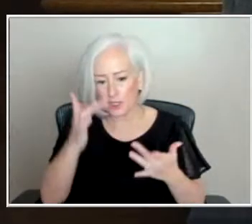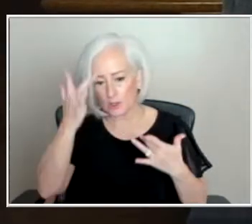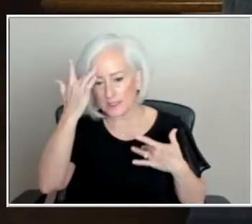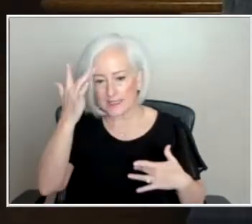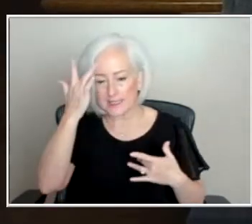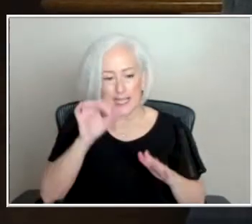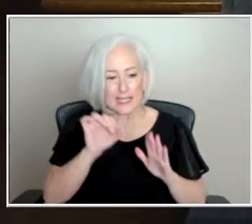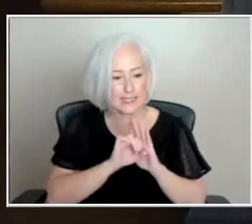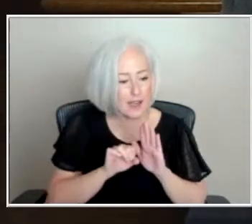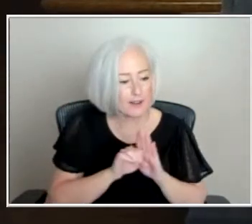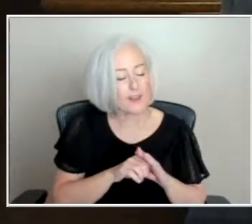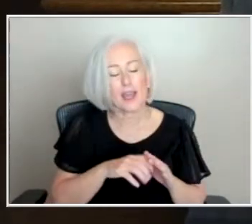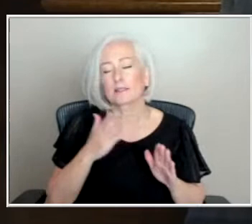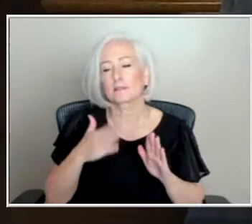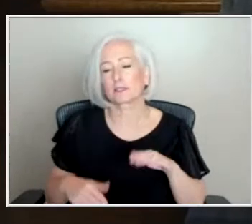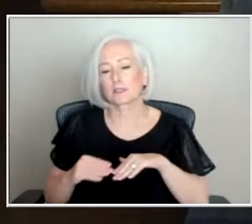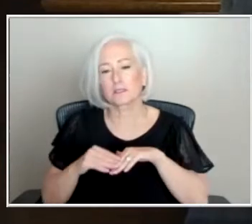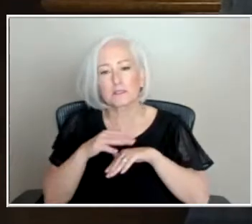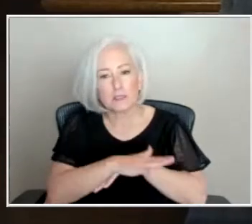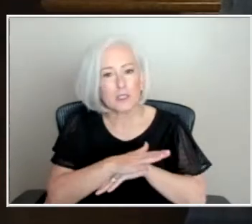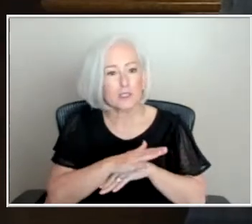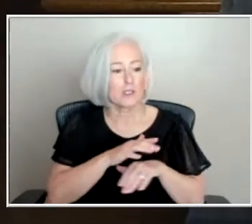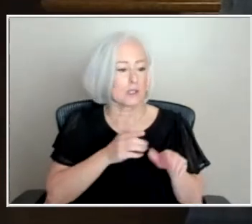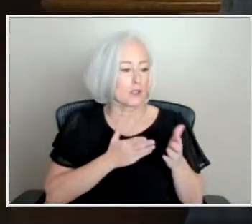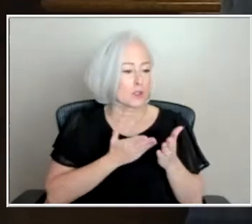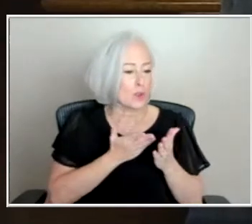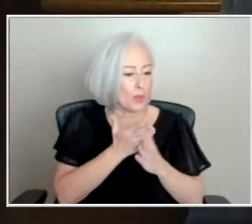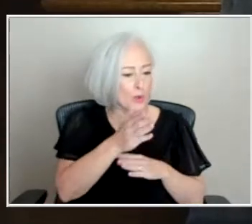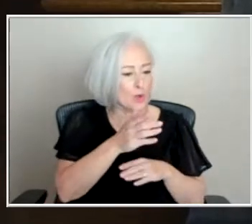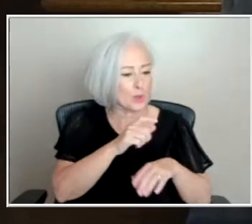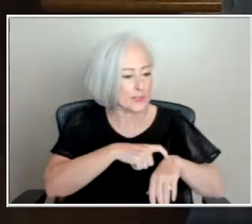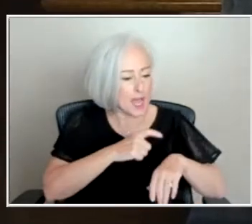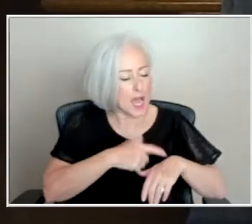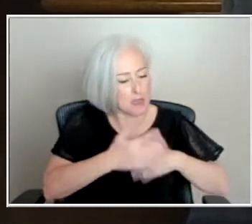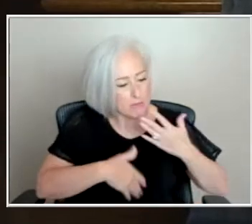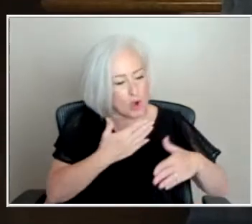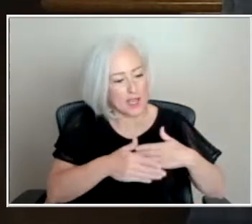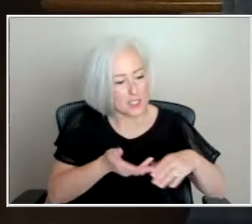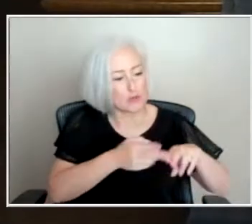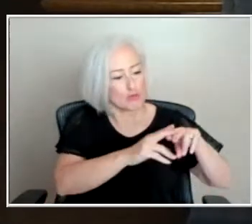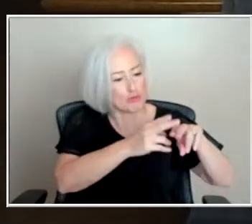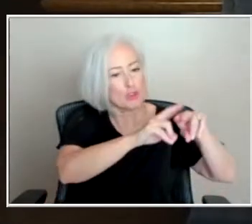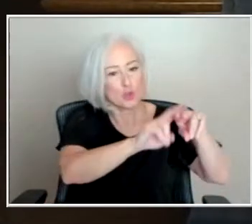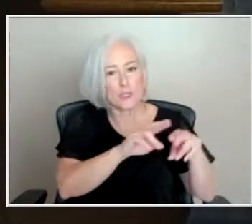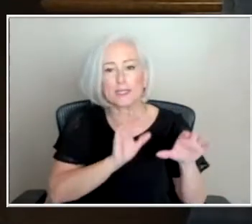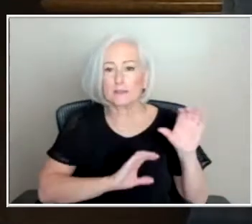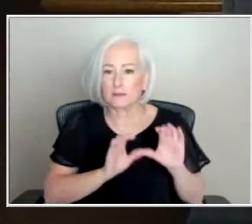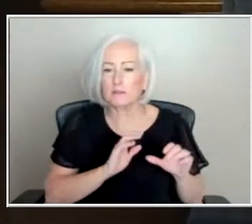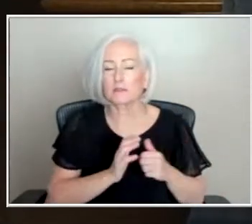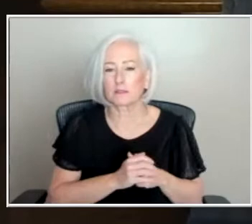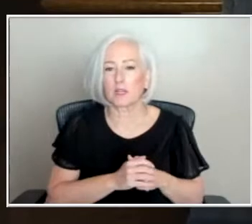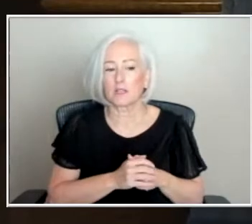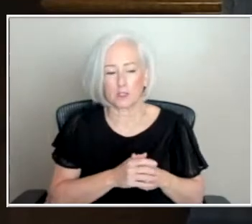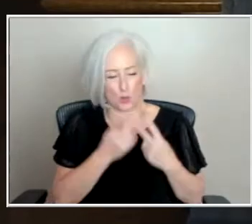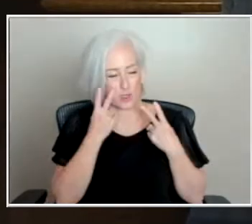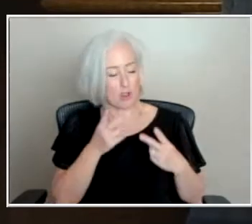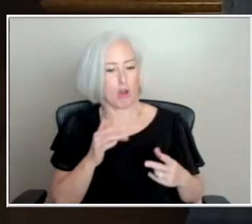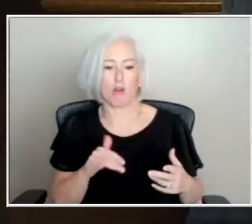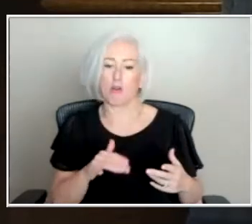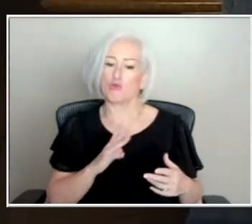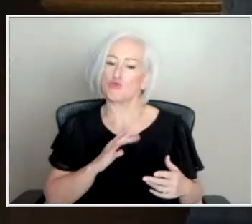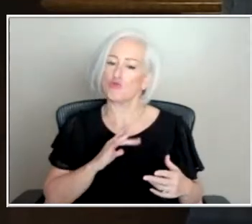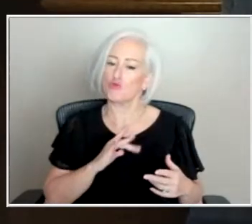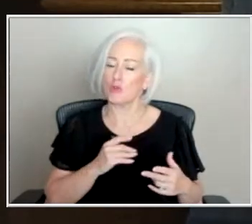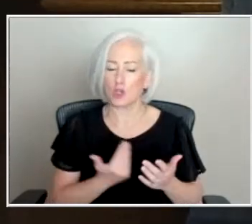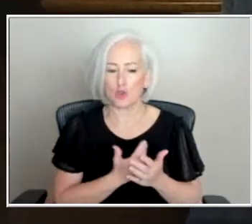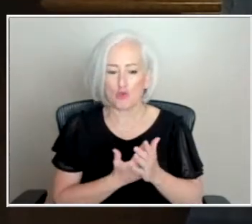a longer period of time to go ahead and take the patient comfort in. And so we really found that she was someone that was cutting edge. And that's